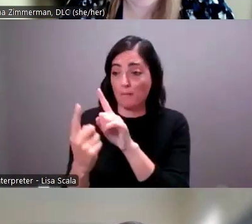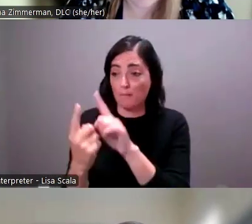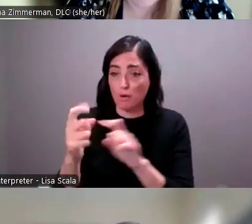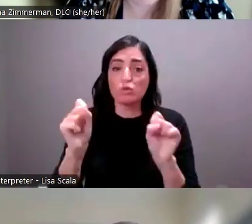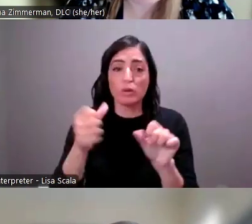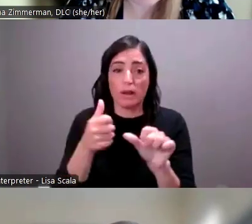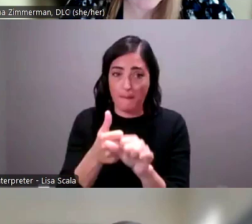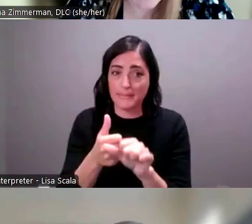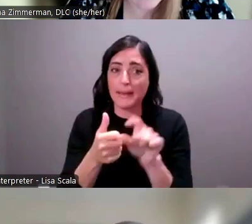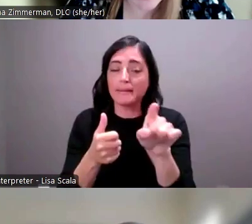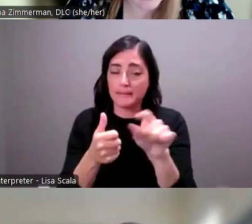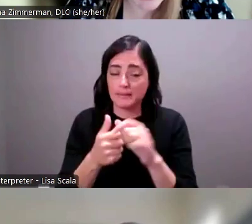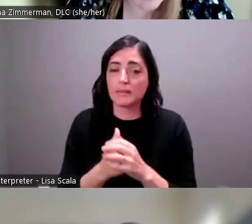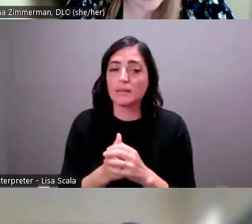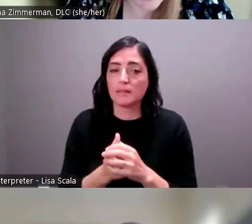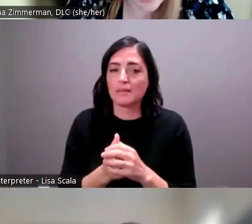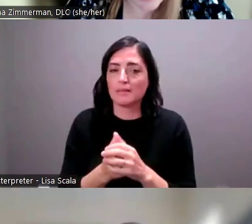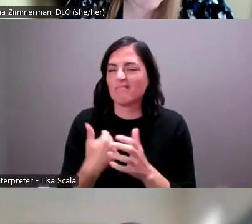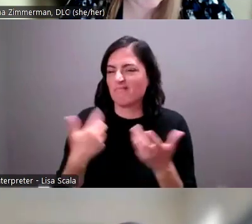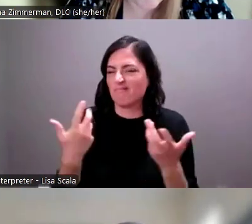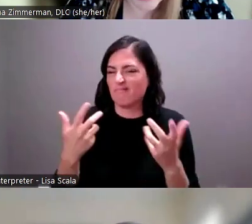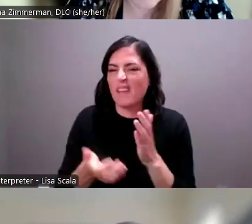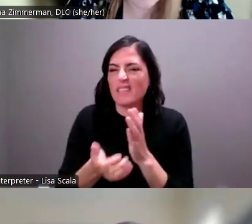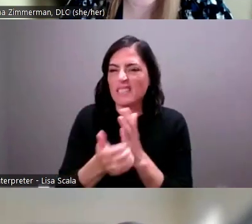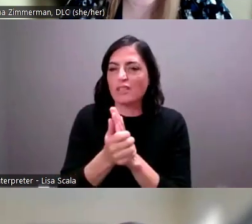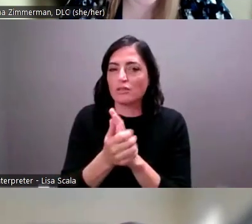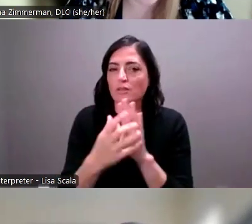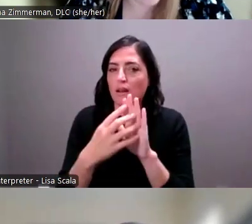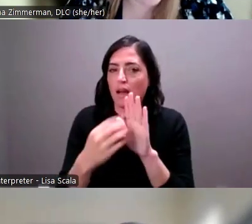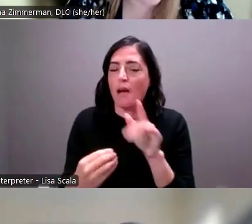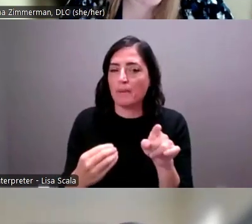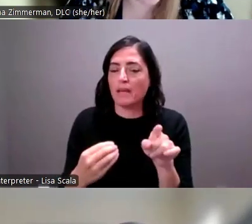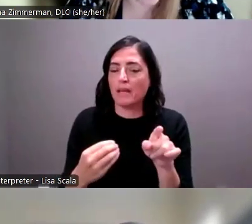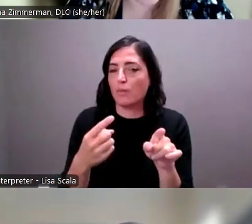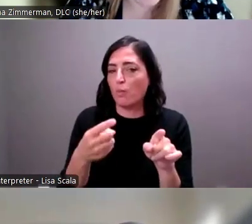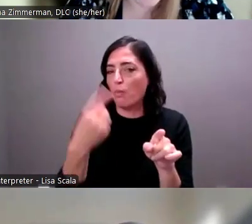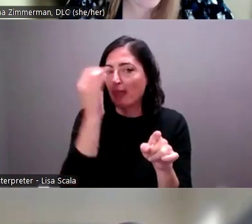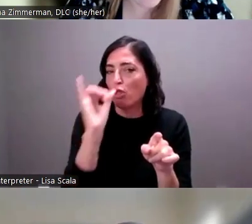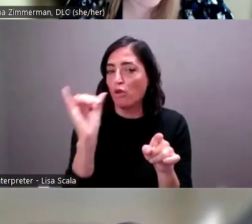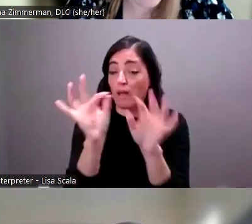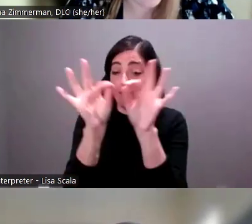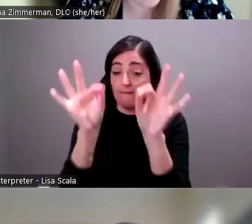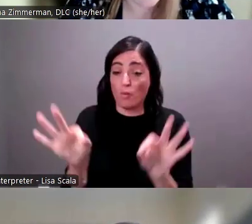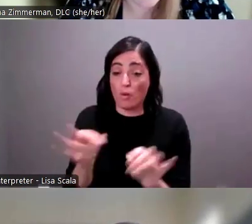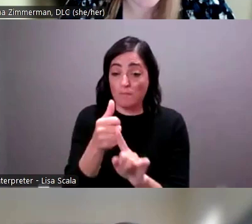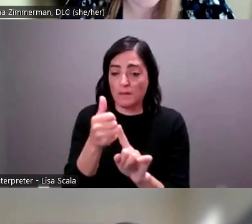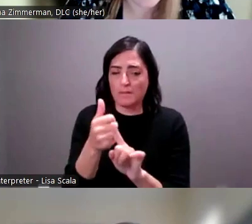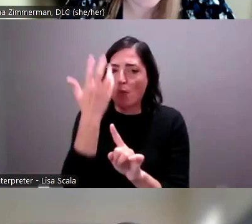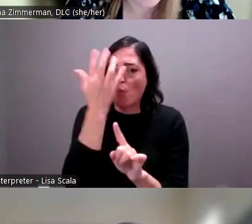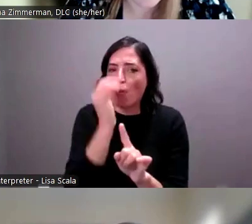I've attached a copy of what those voter registration forms look like.